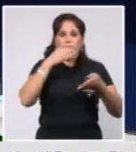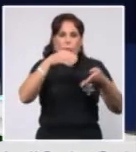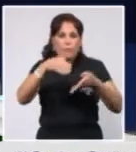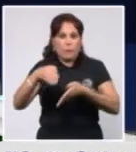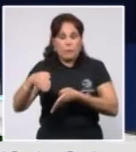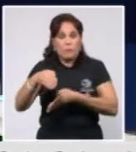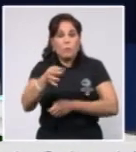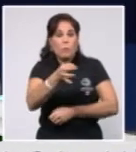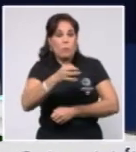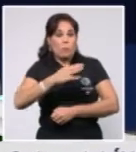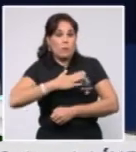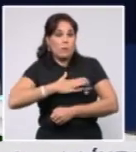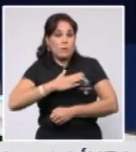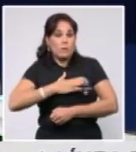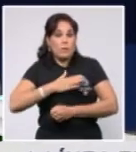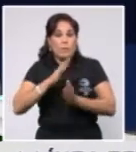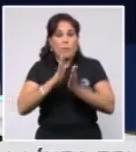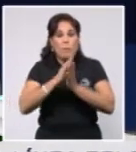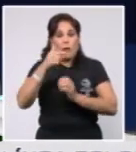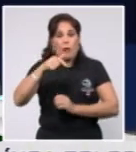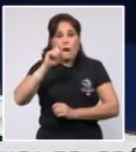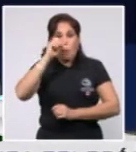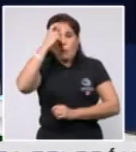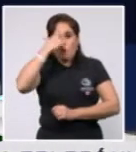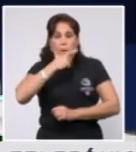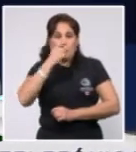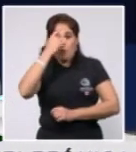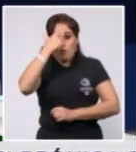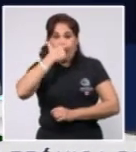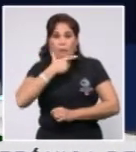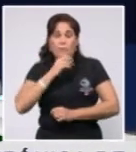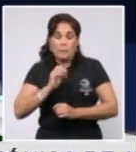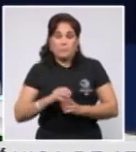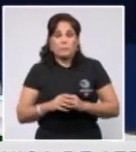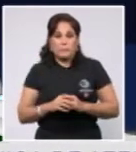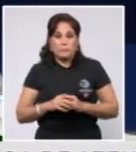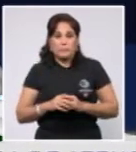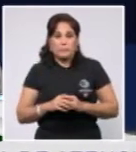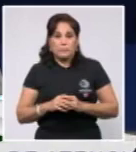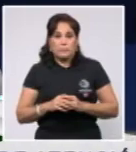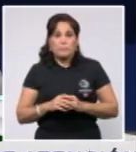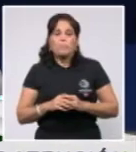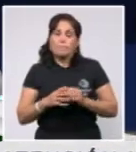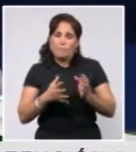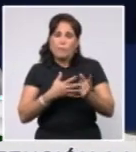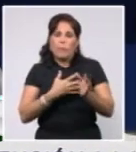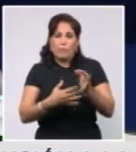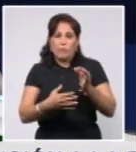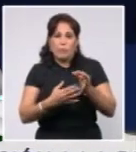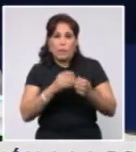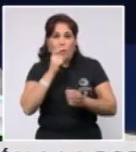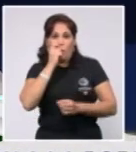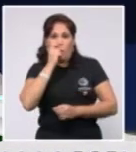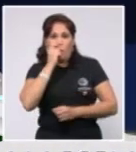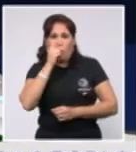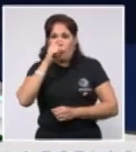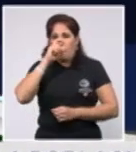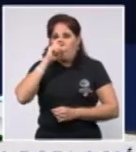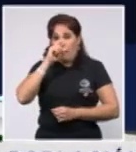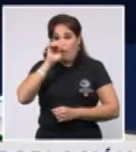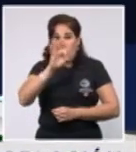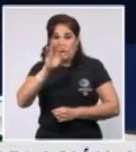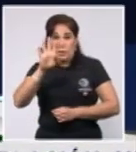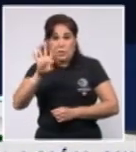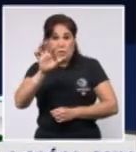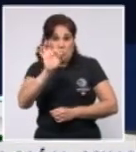an 84-year-old man from the municipality of Majagua in the province of Ciego de Ávila. The